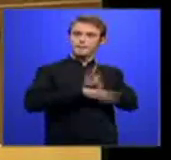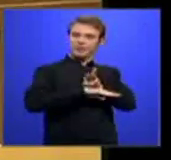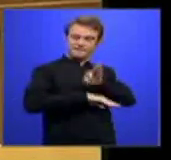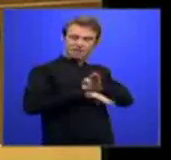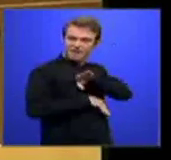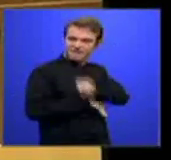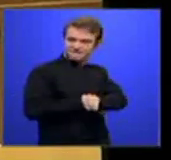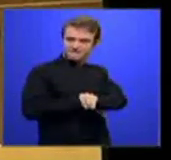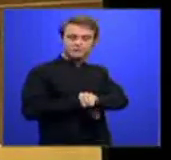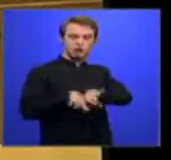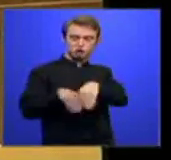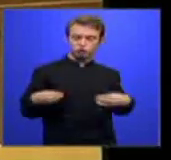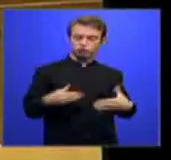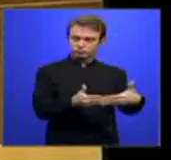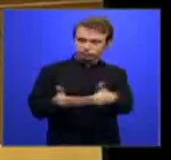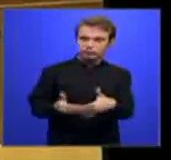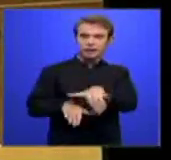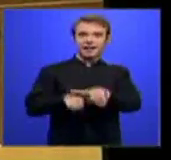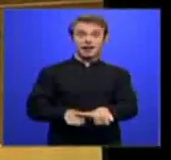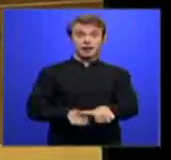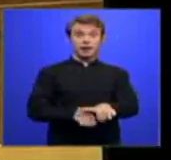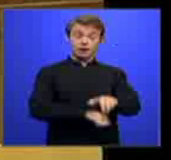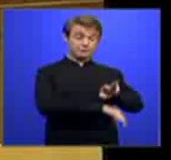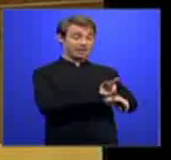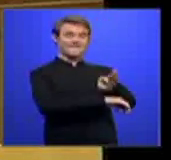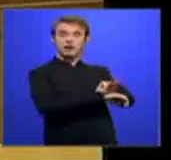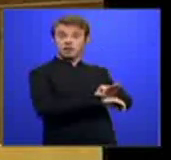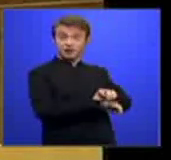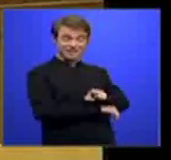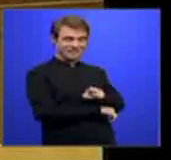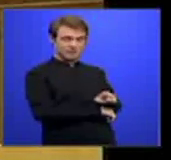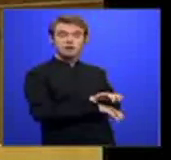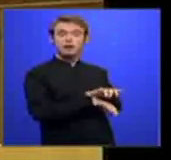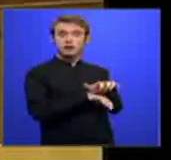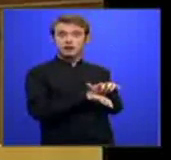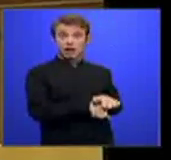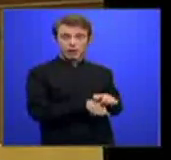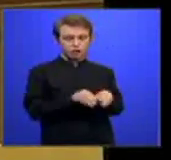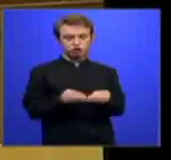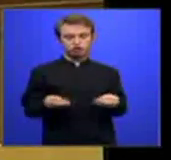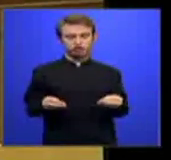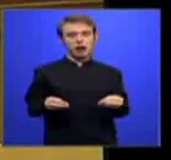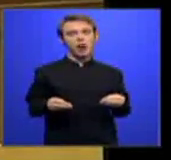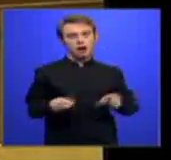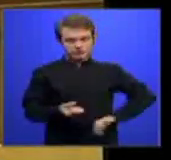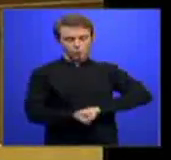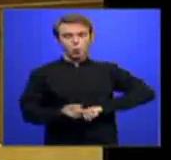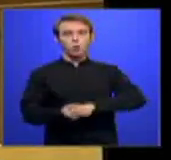longer and are able to take care of their children.